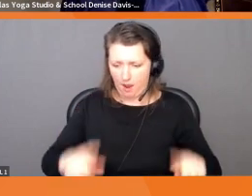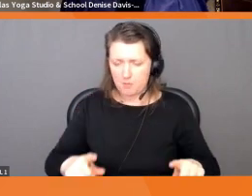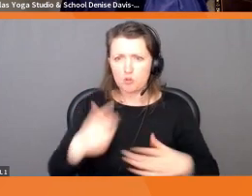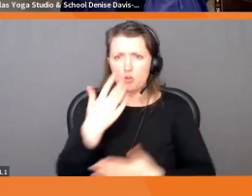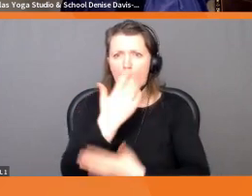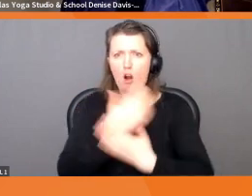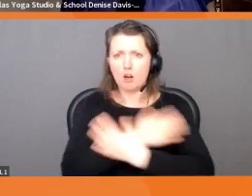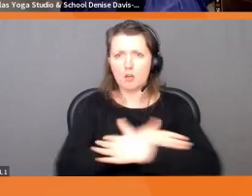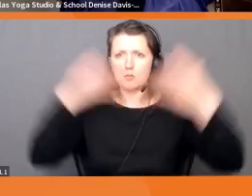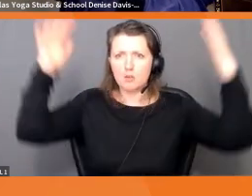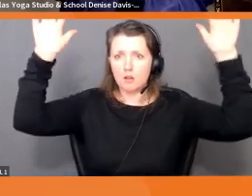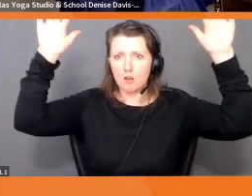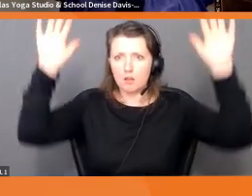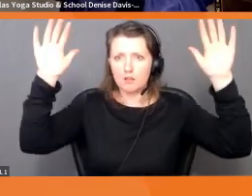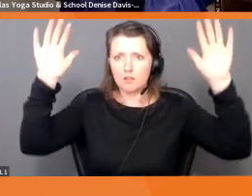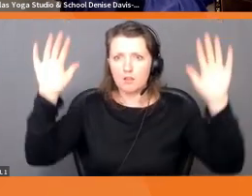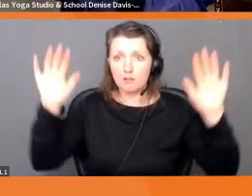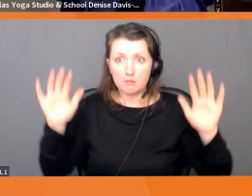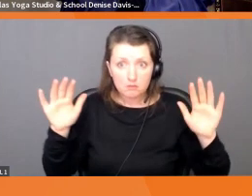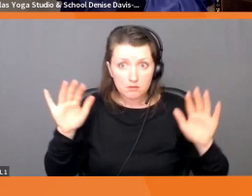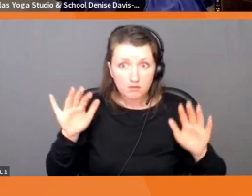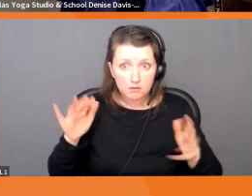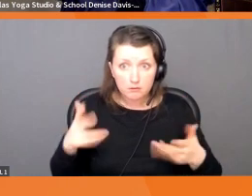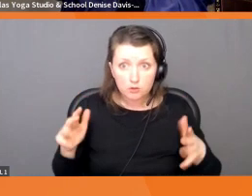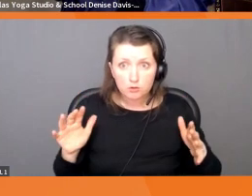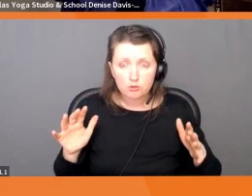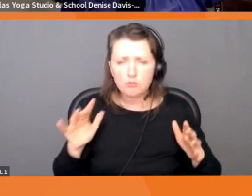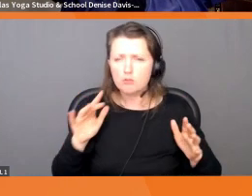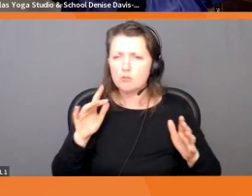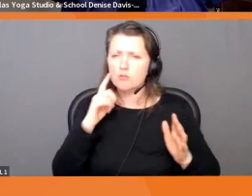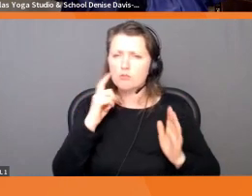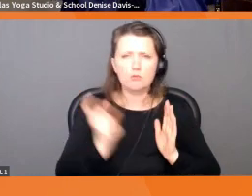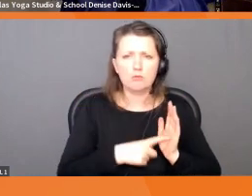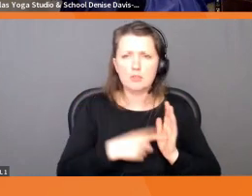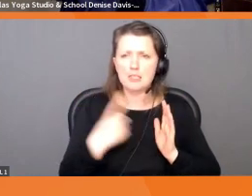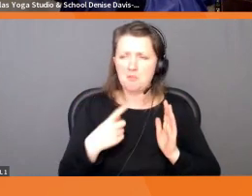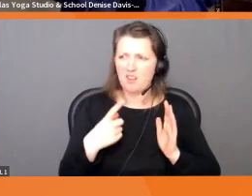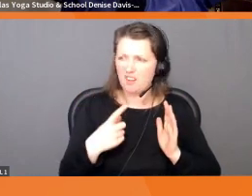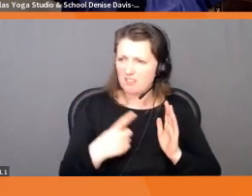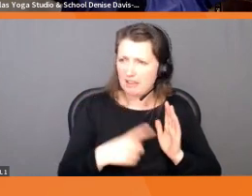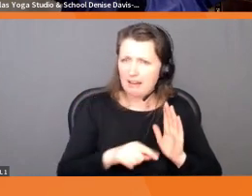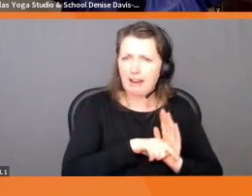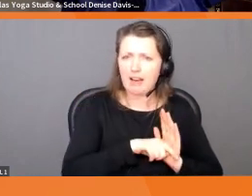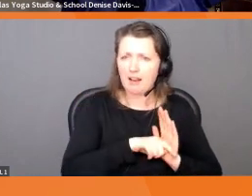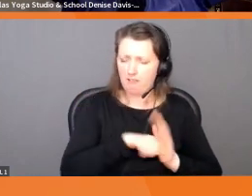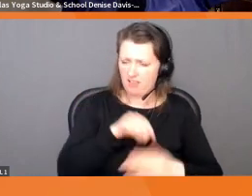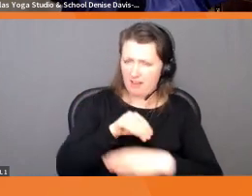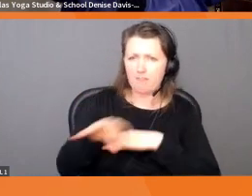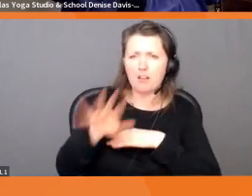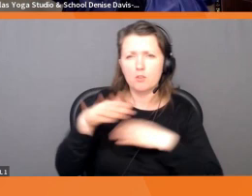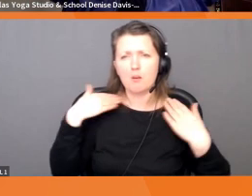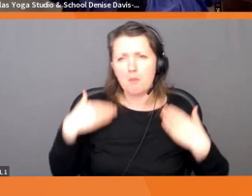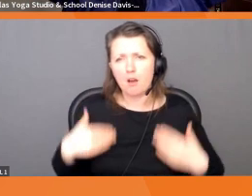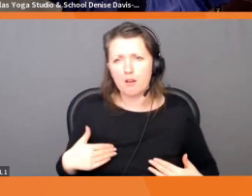was, whether it was just something small and negative or something big and negative, right? One of those days when you're looking at your